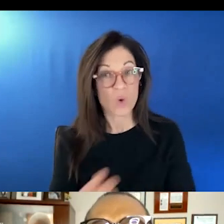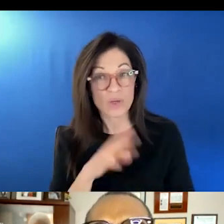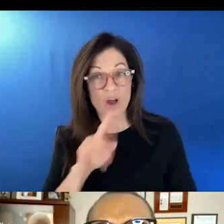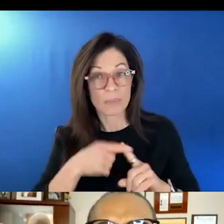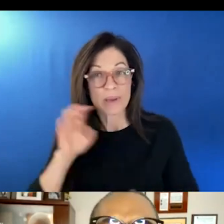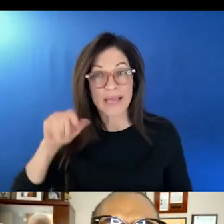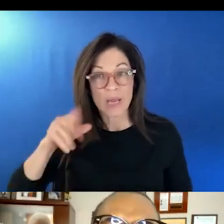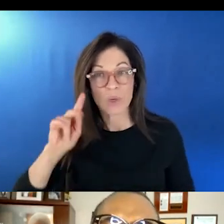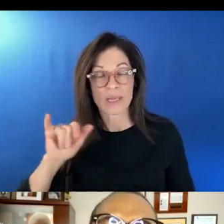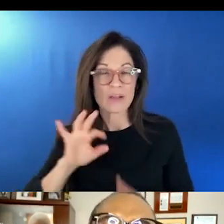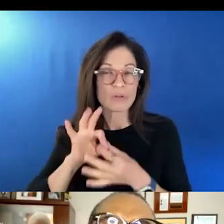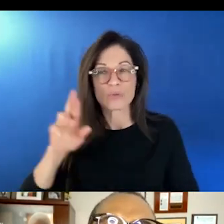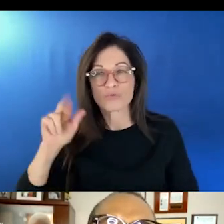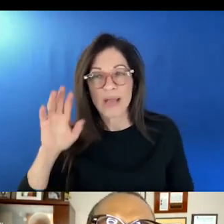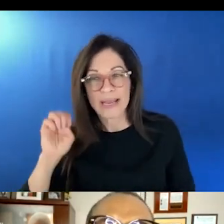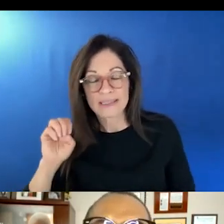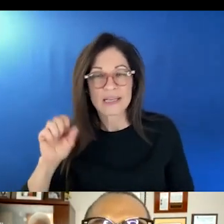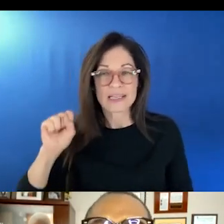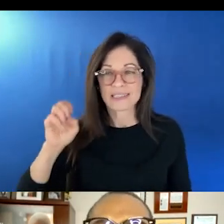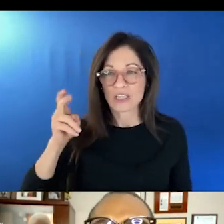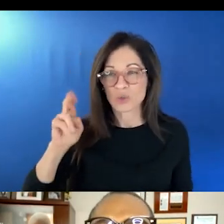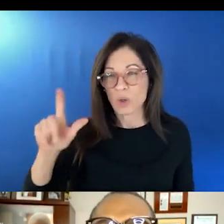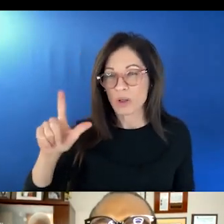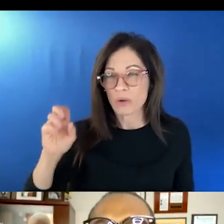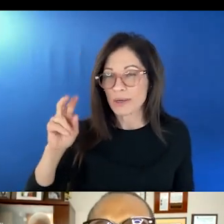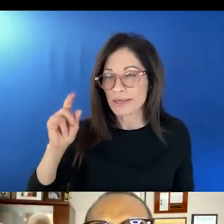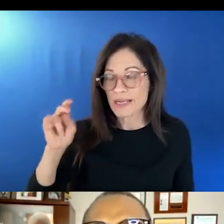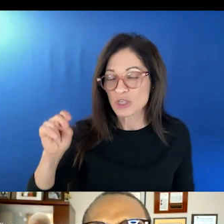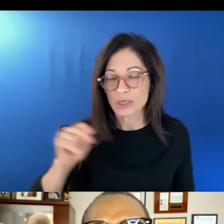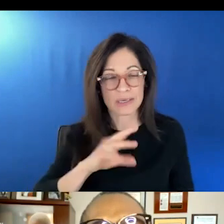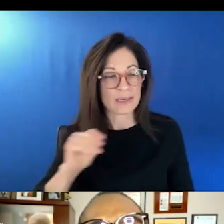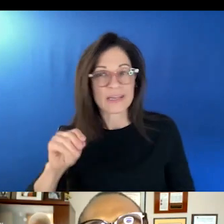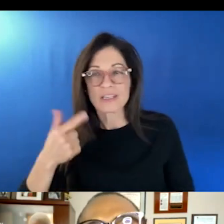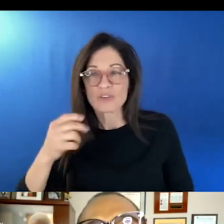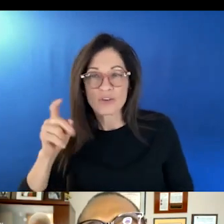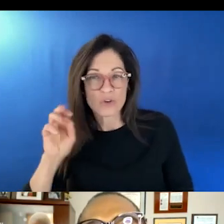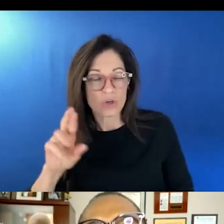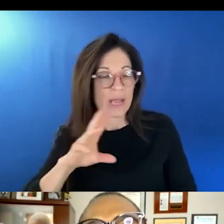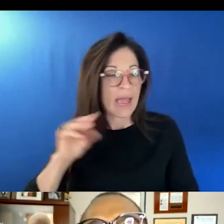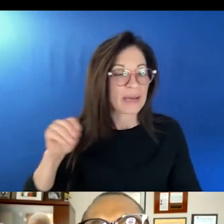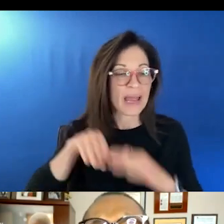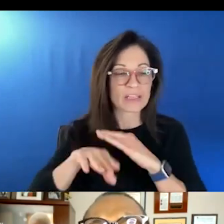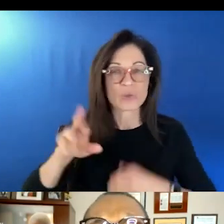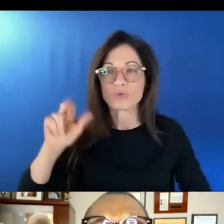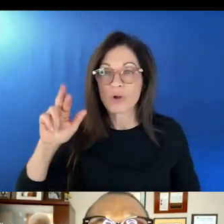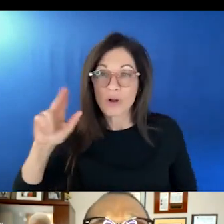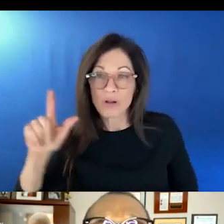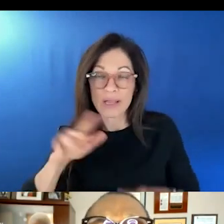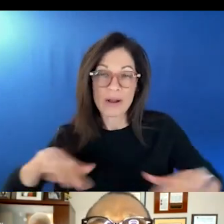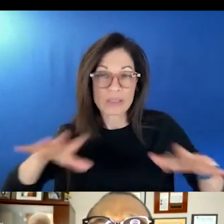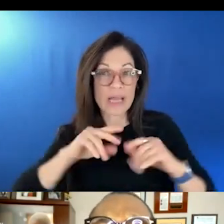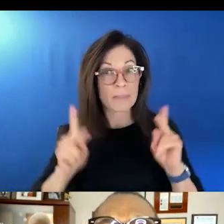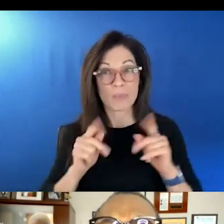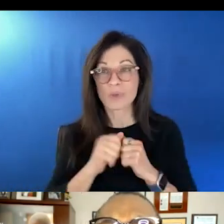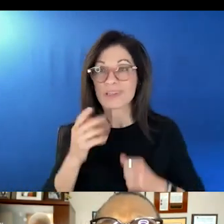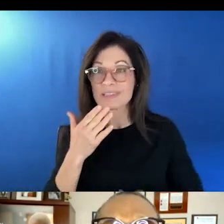to race, sexual orientation, and gender identity, access to care in rural communities, and access for individuals living with disabilities. Yet